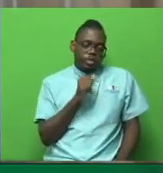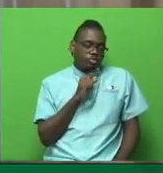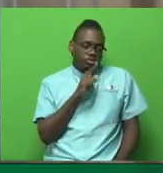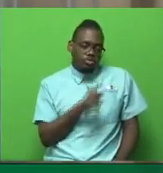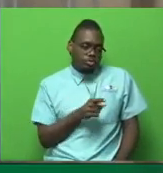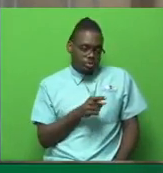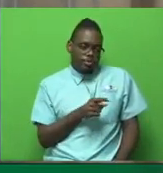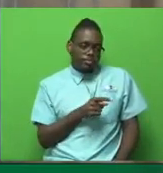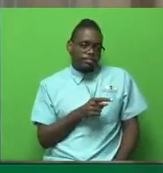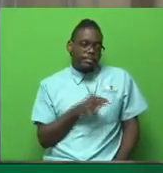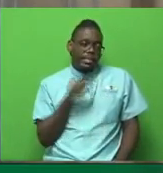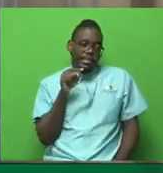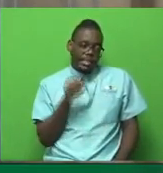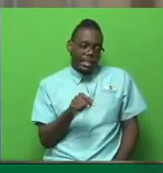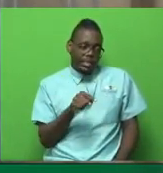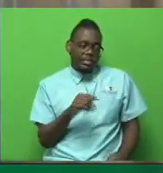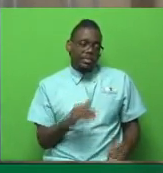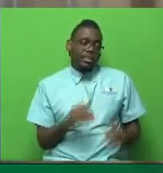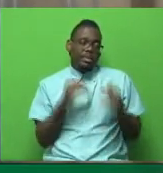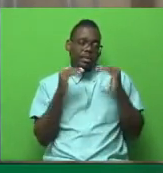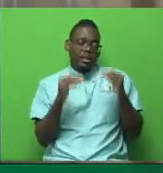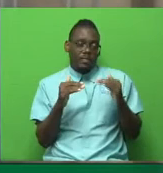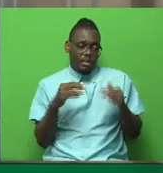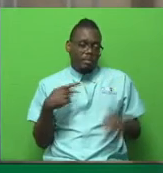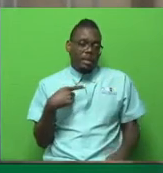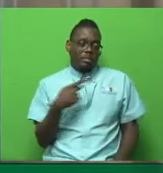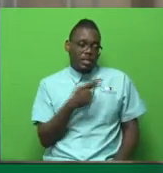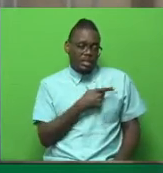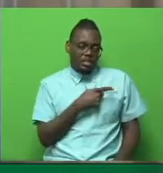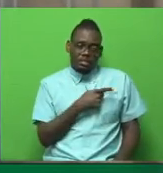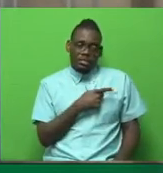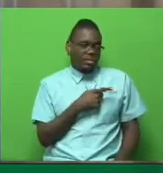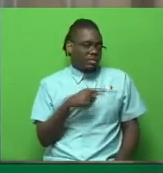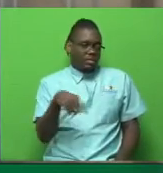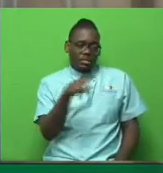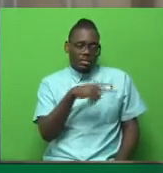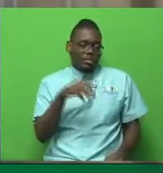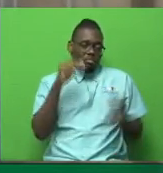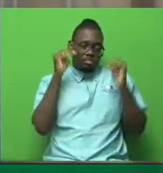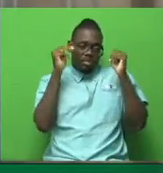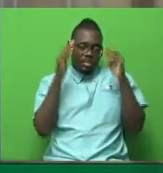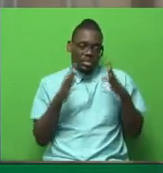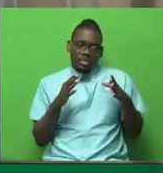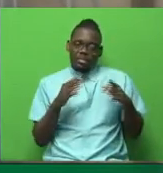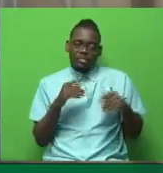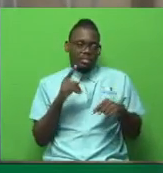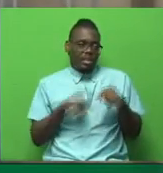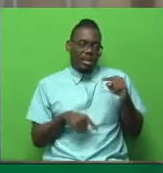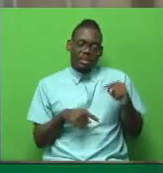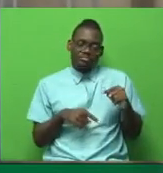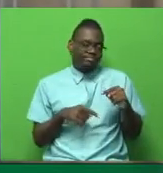the Minister of Finance should not be making such billion dollar billion dollar errors